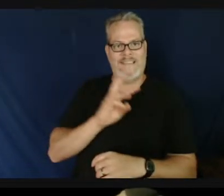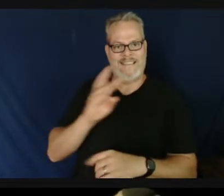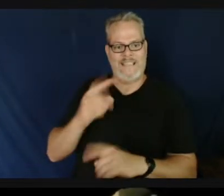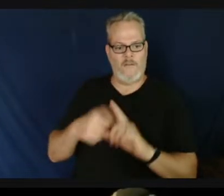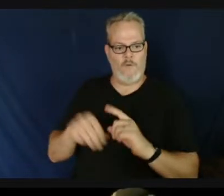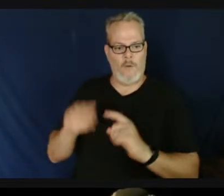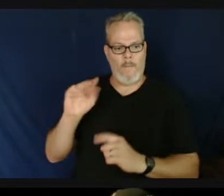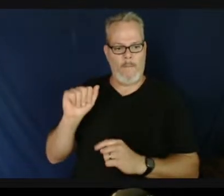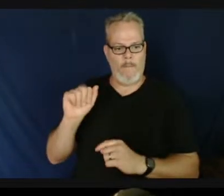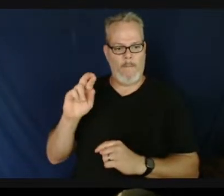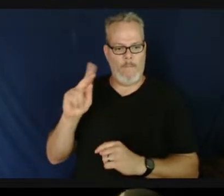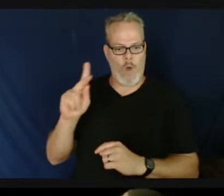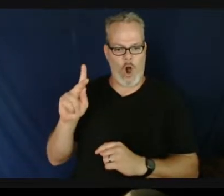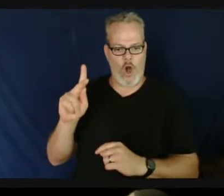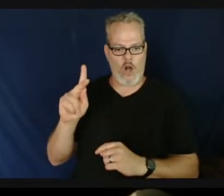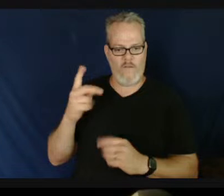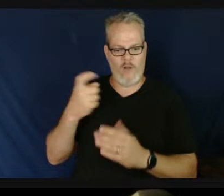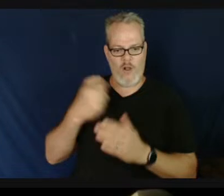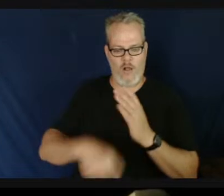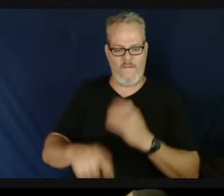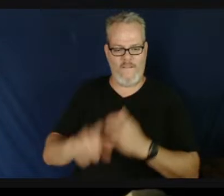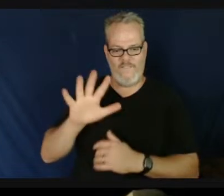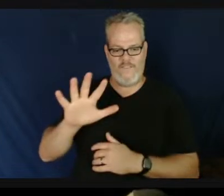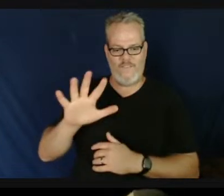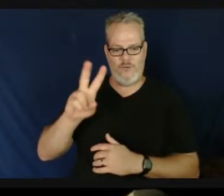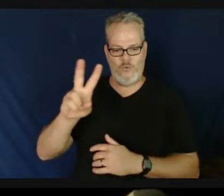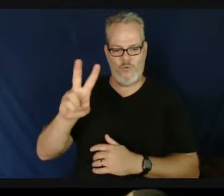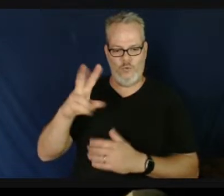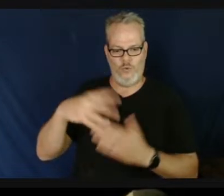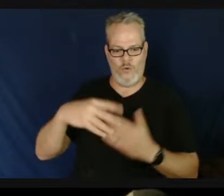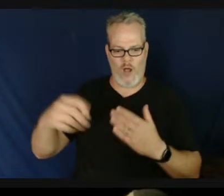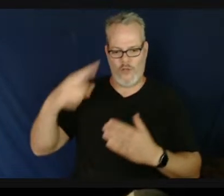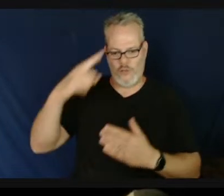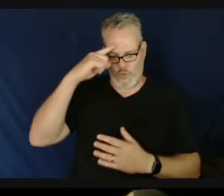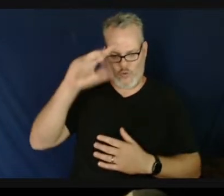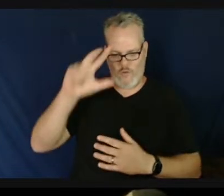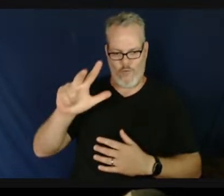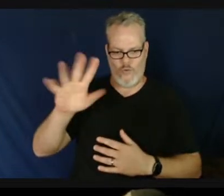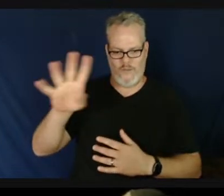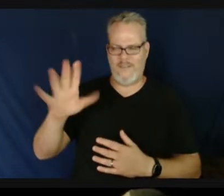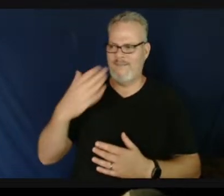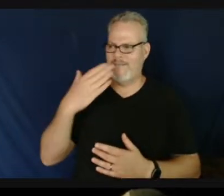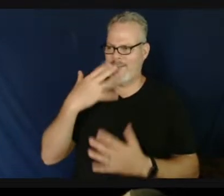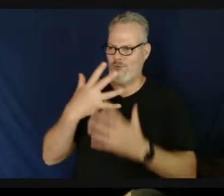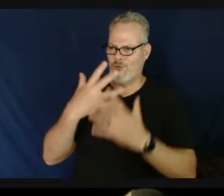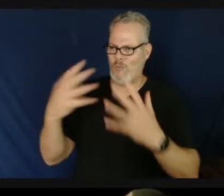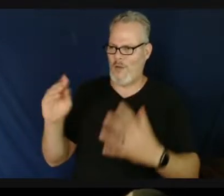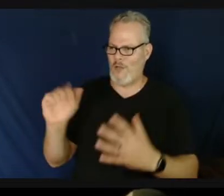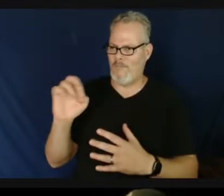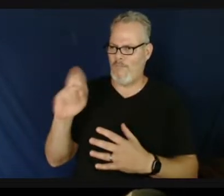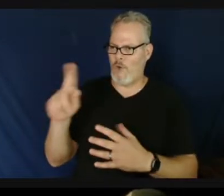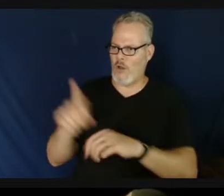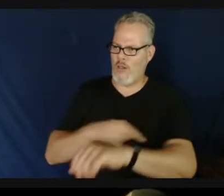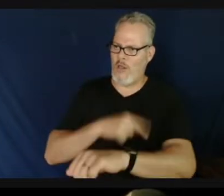for $52.34. Thank you, Mark, longtime supporter. All right.